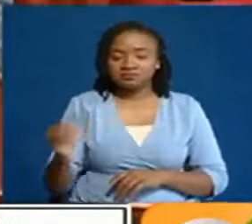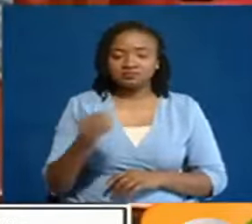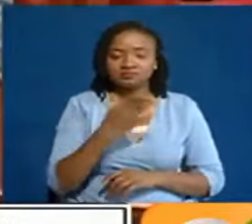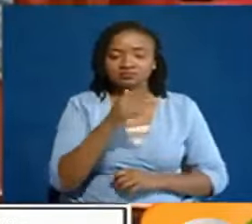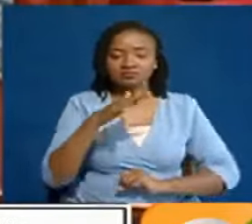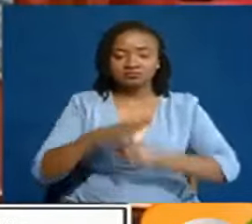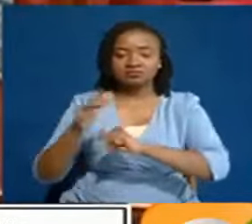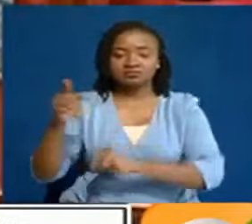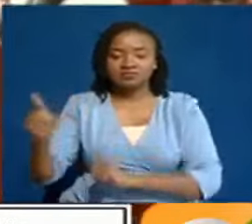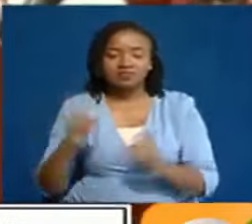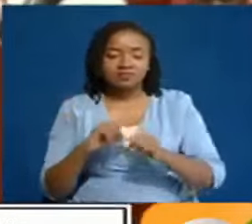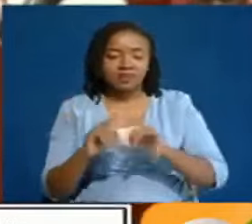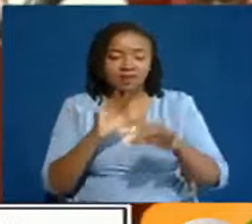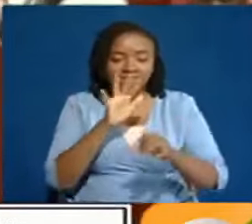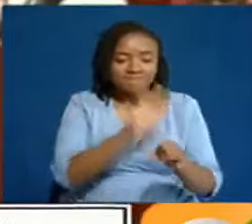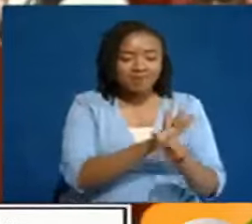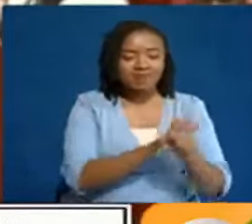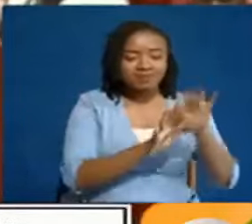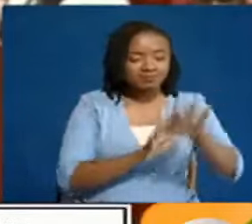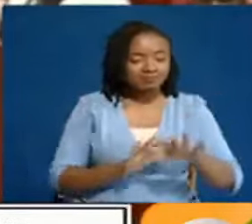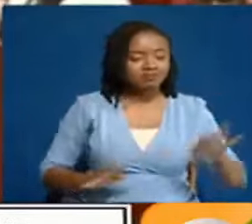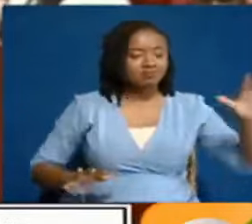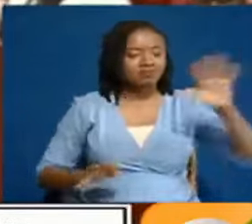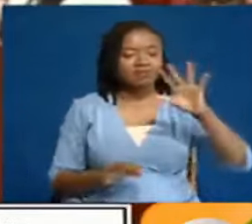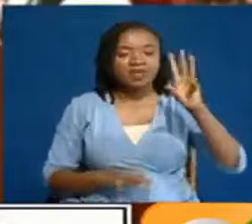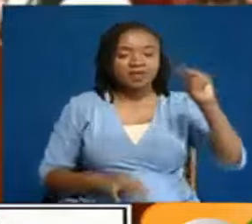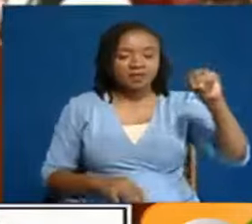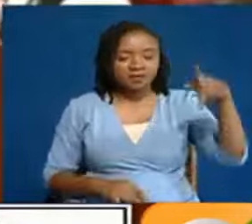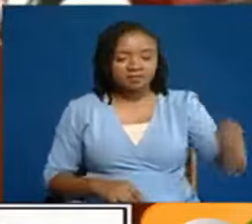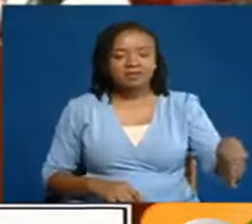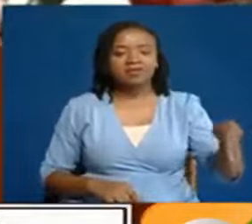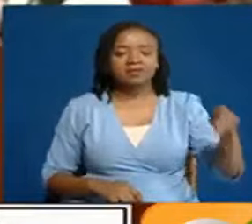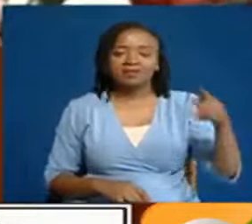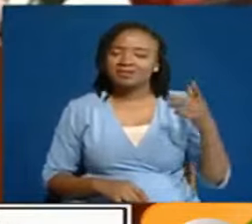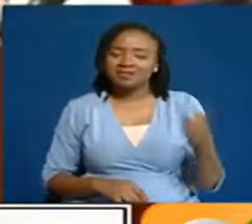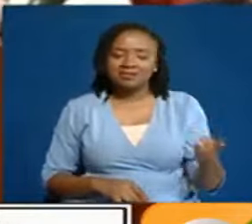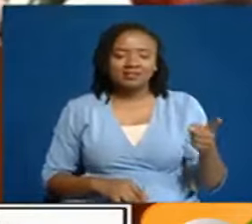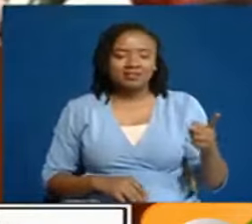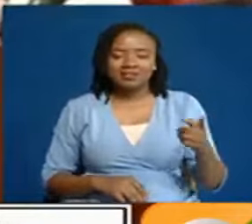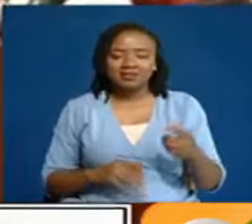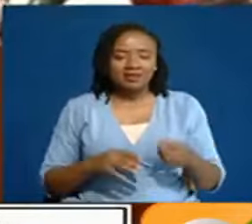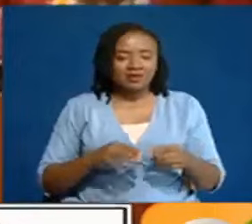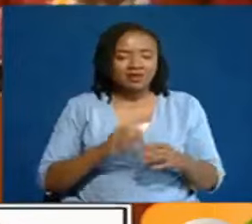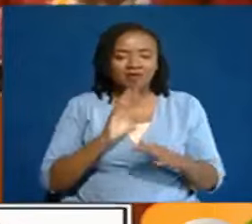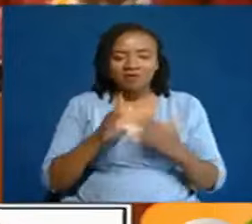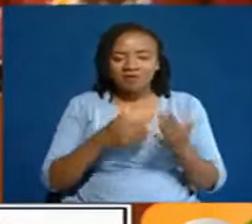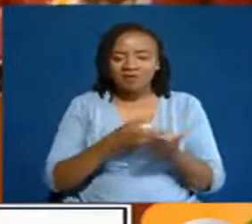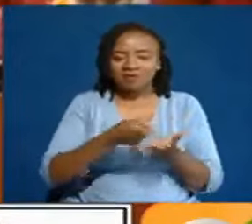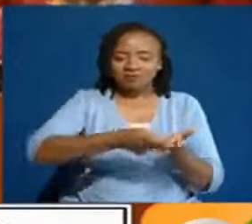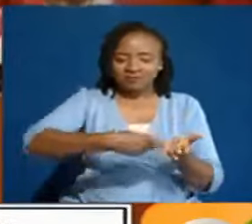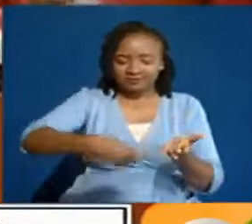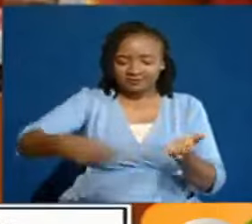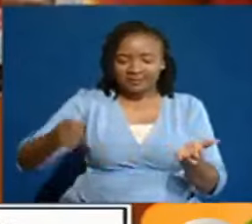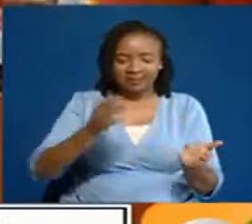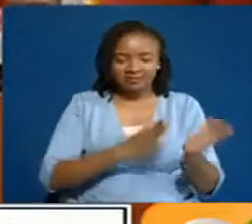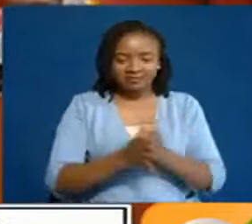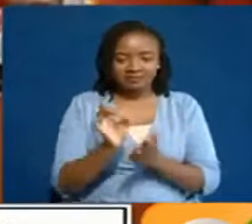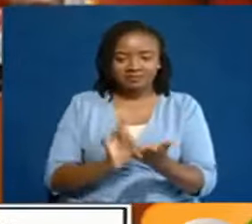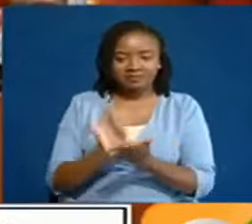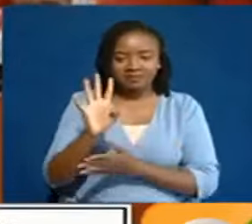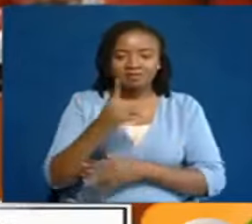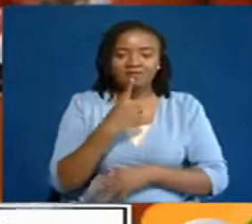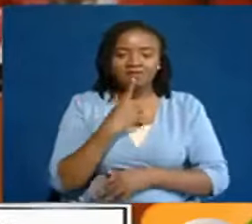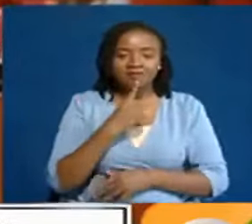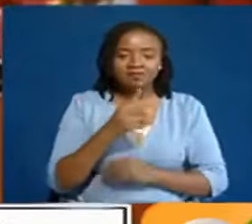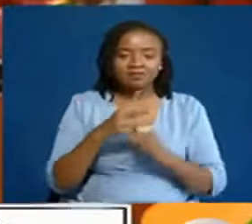in the National Assembly shot over and beyond the required 117 members threshold by 174 members to have